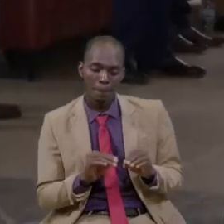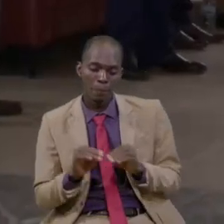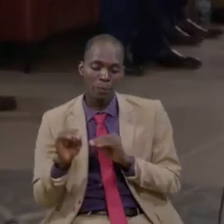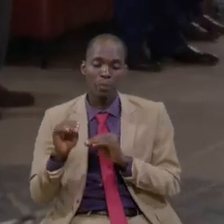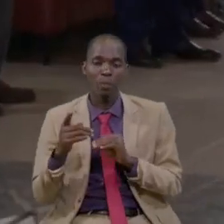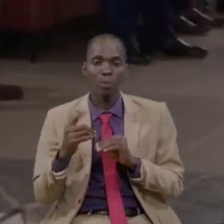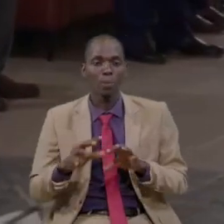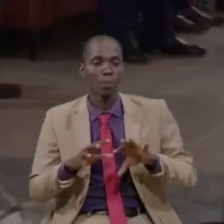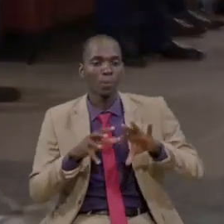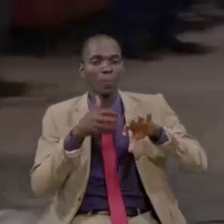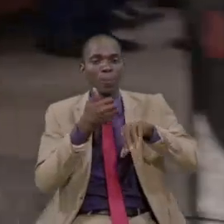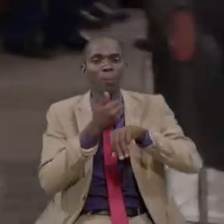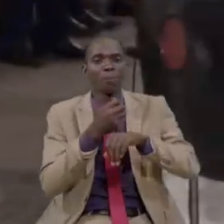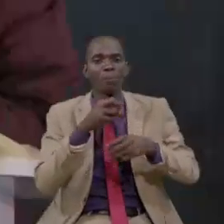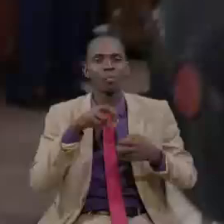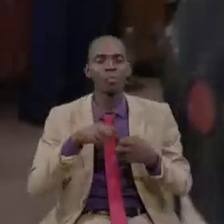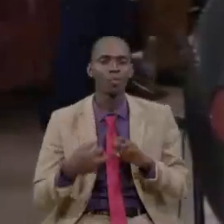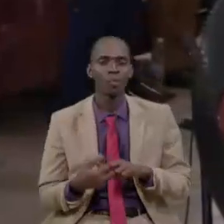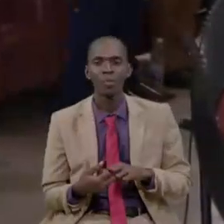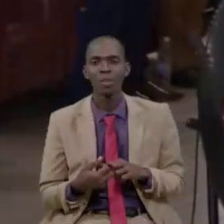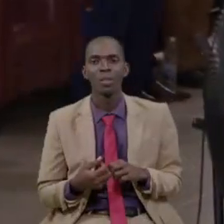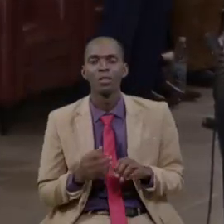Don't allow the mountains to move you.